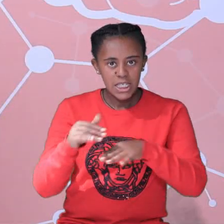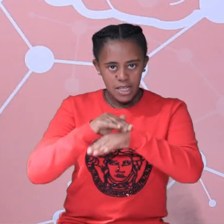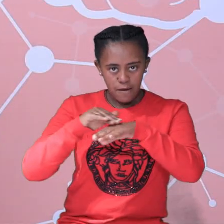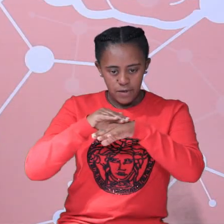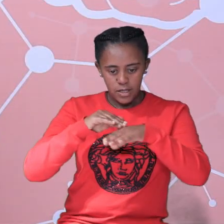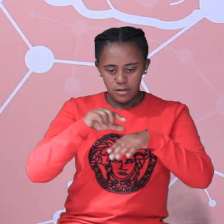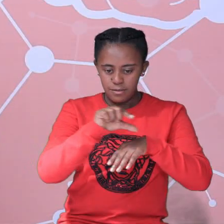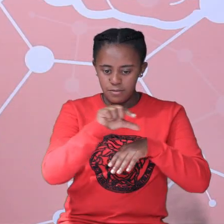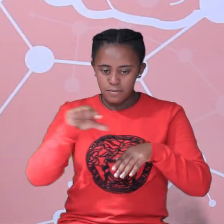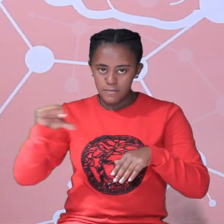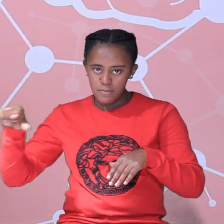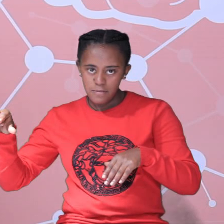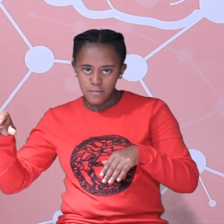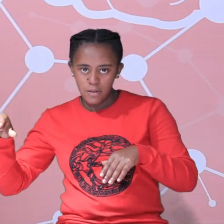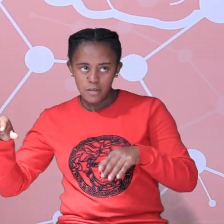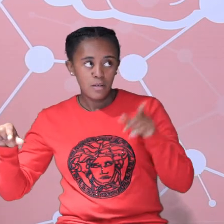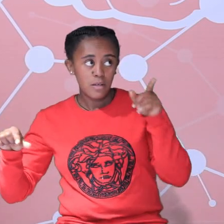smooth